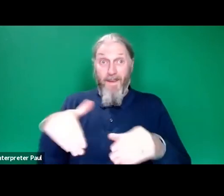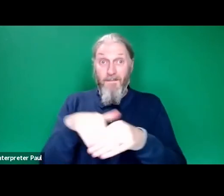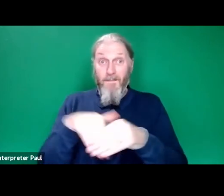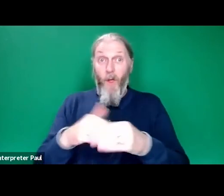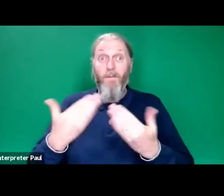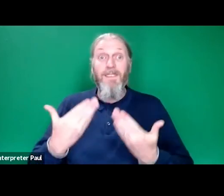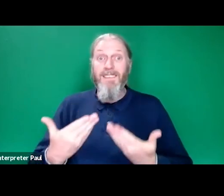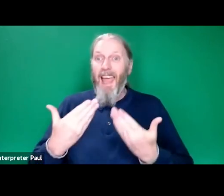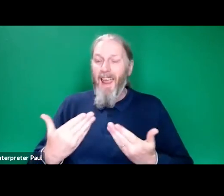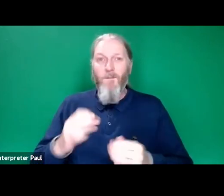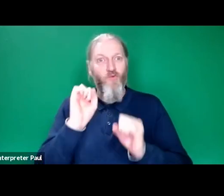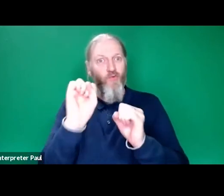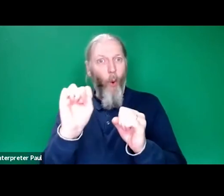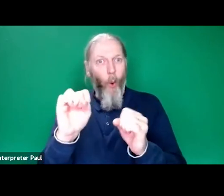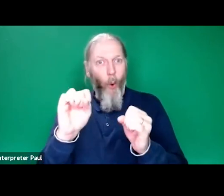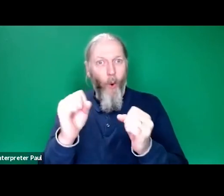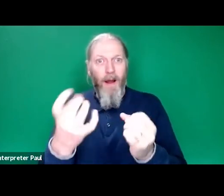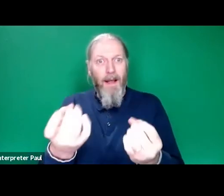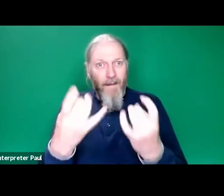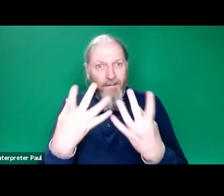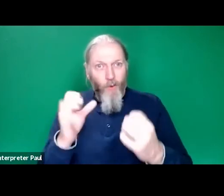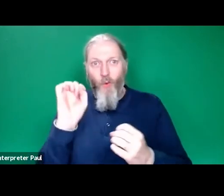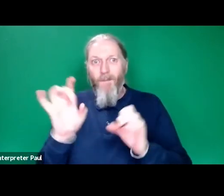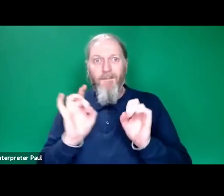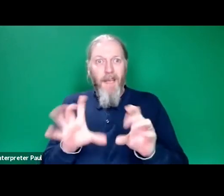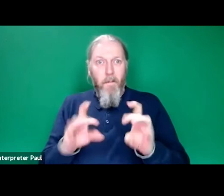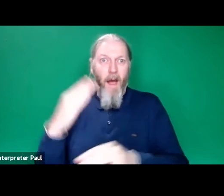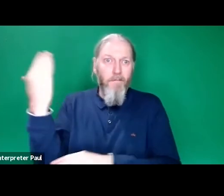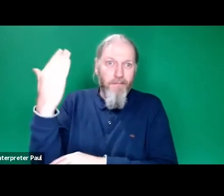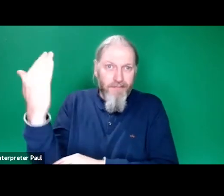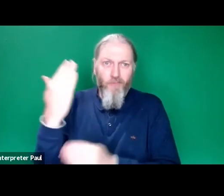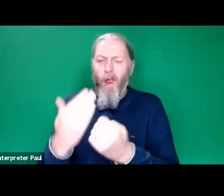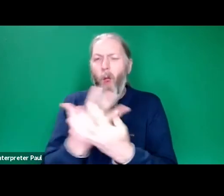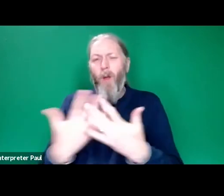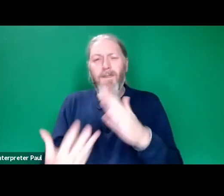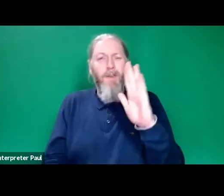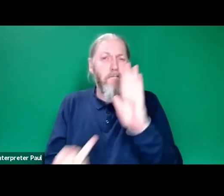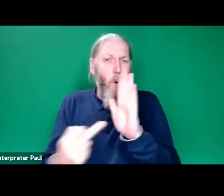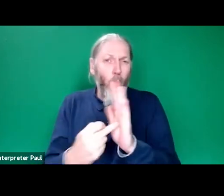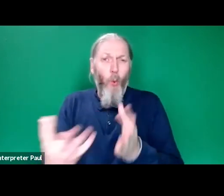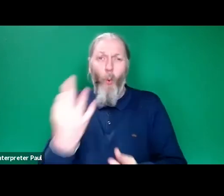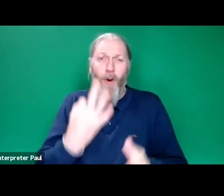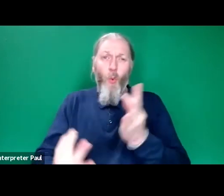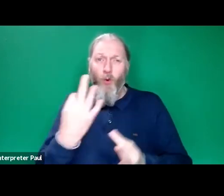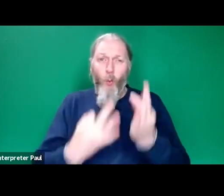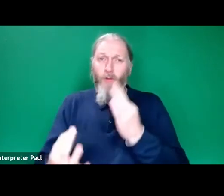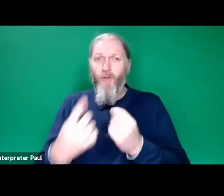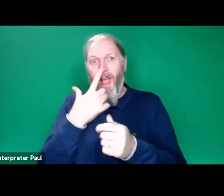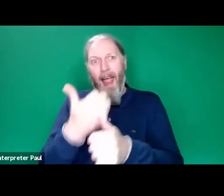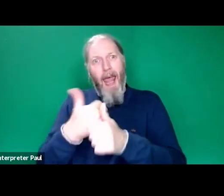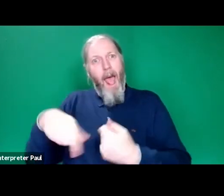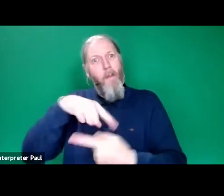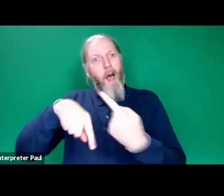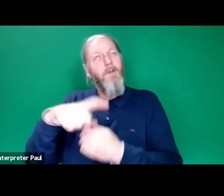the engagement and the hugely valuable and important kind of questions that's going to really help as we define things going